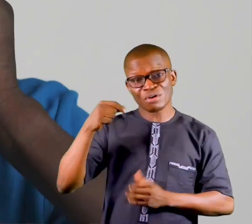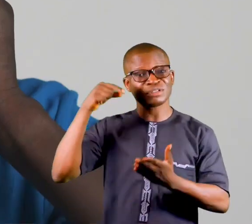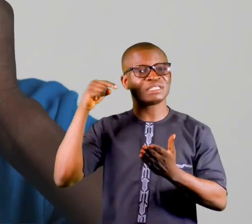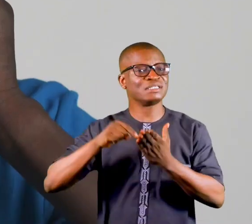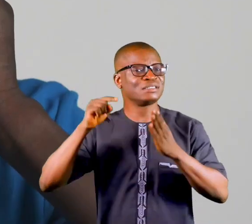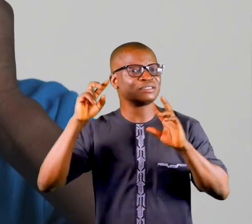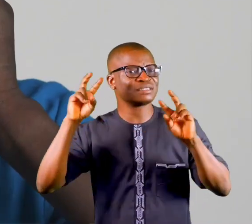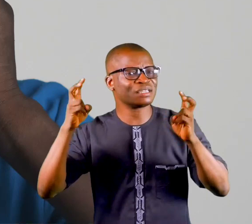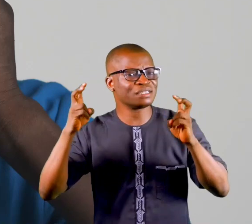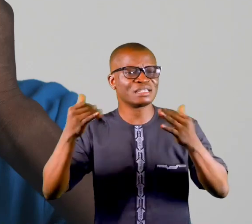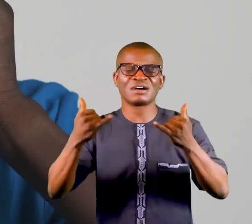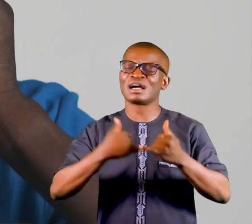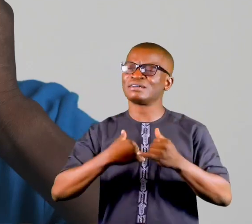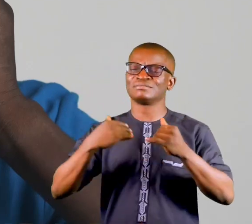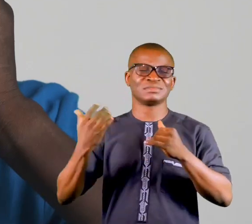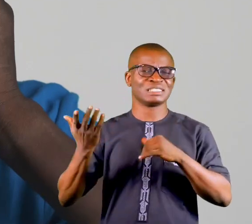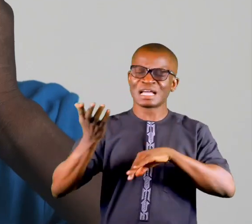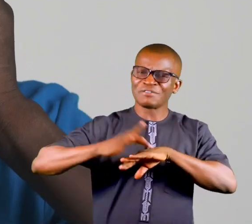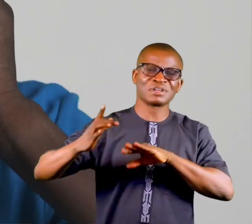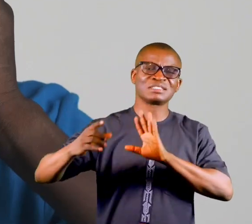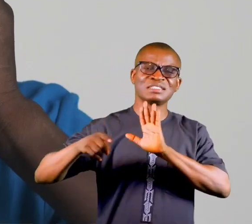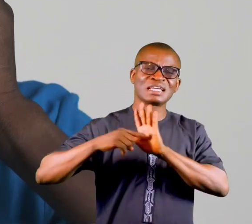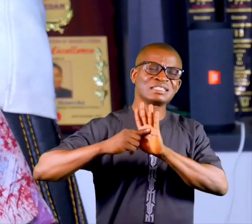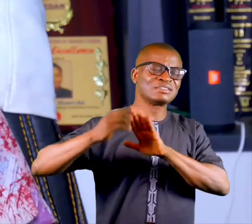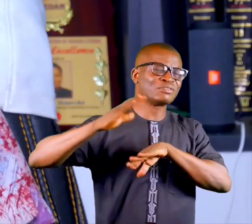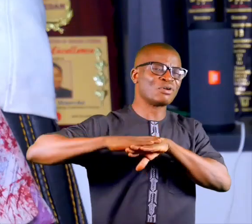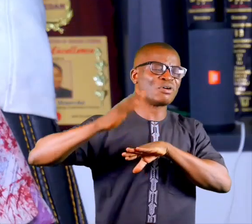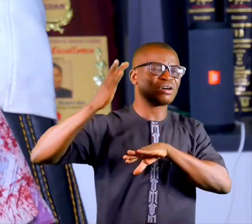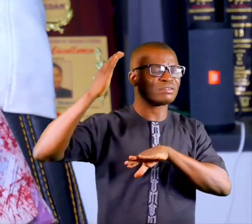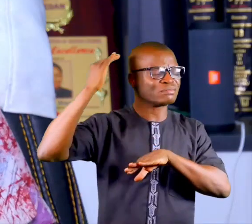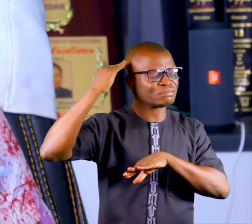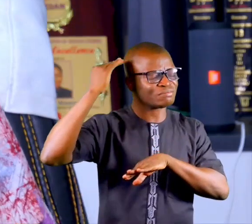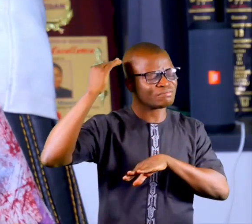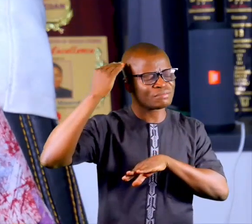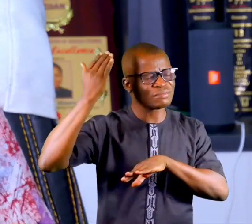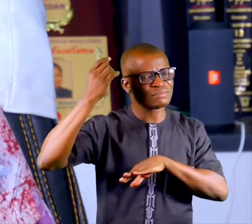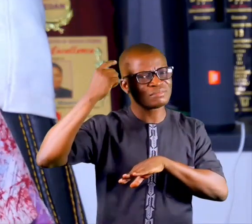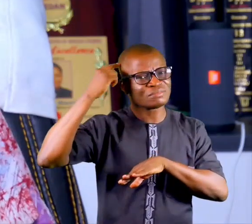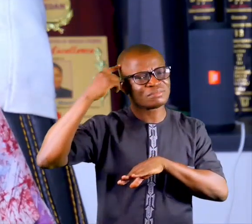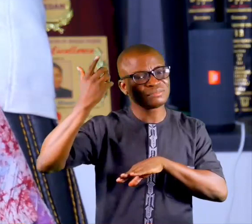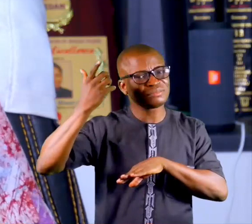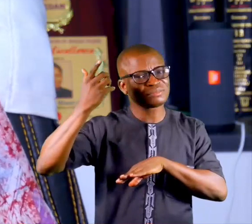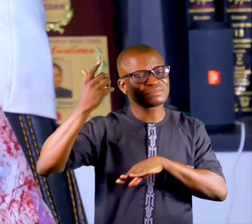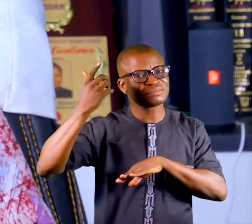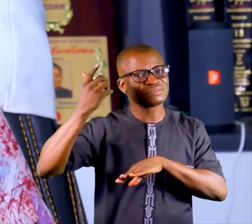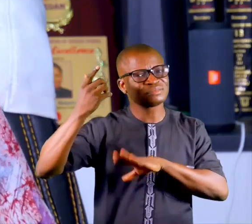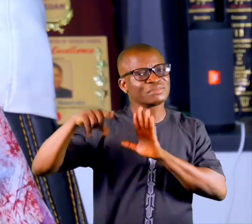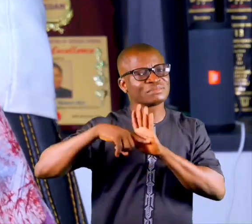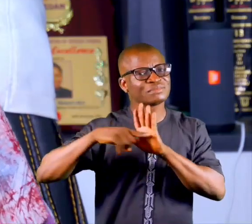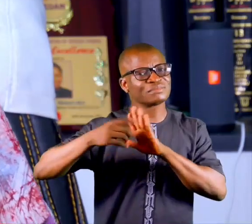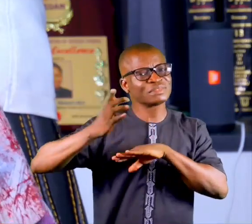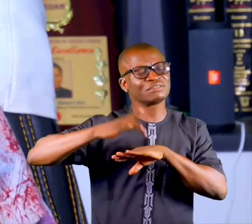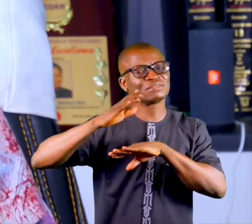now have a massive mental health crisis. When we talk to survivors or we talk to